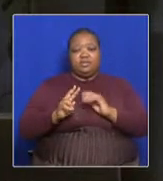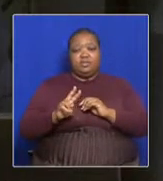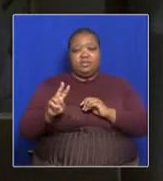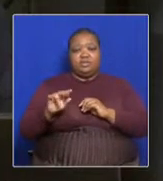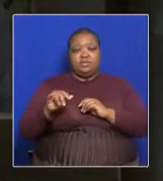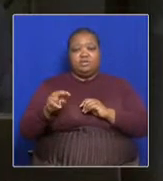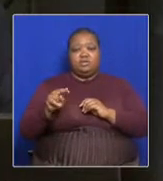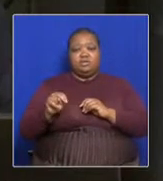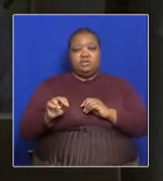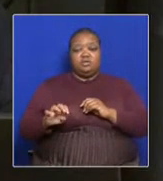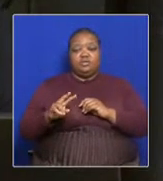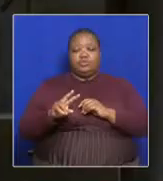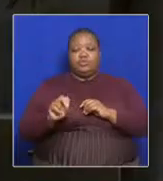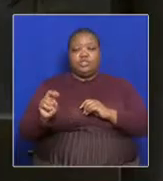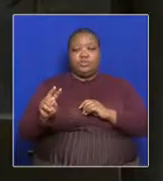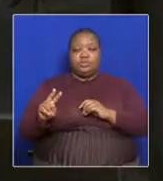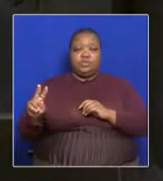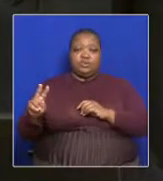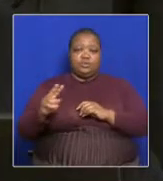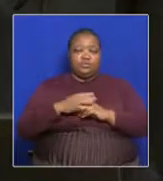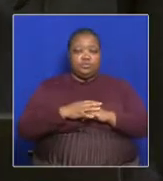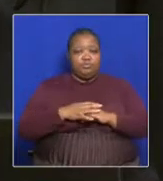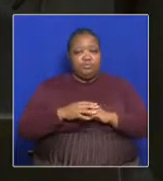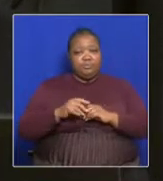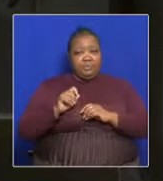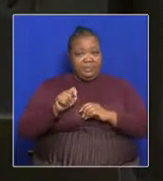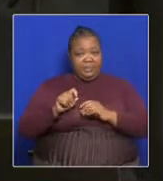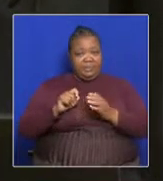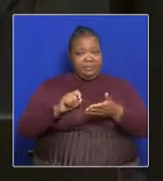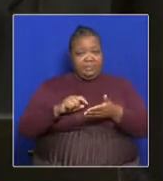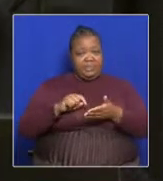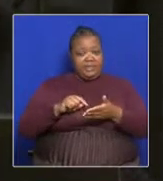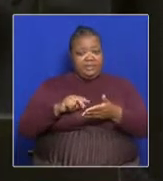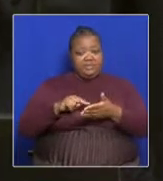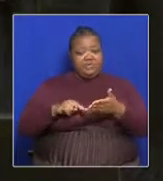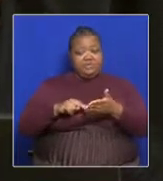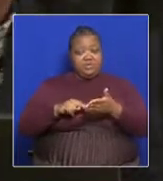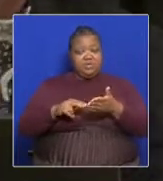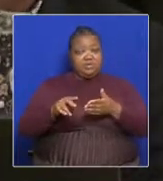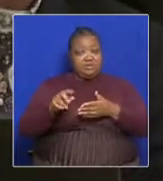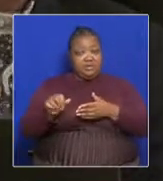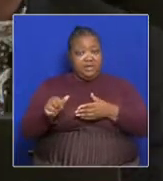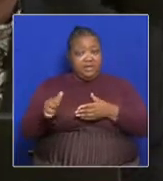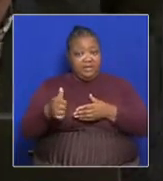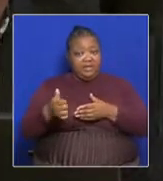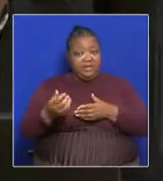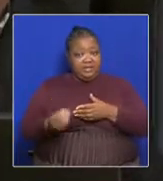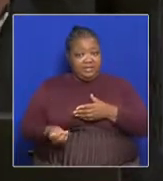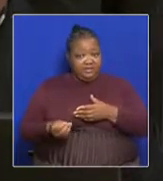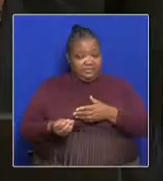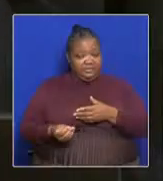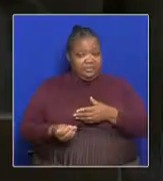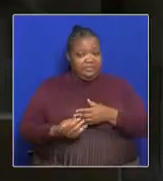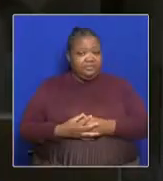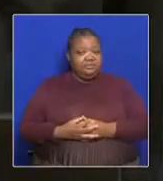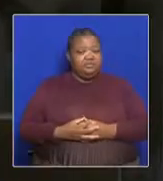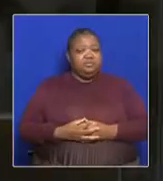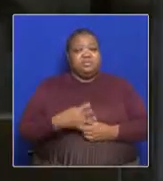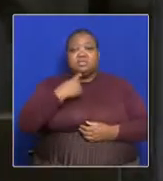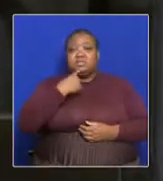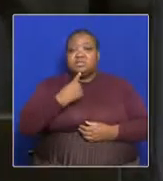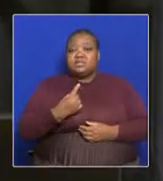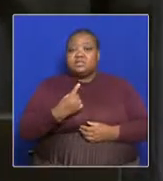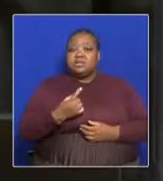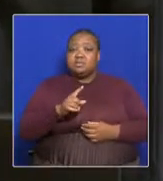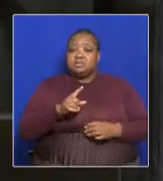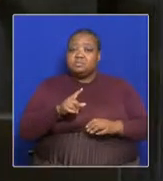2022. That's the one that I have read. If you've got another one that says what you're saying, then we can